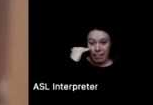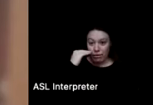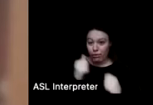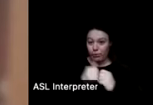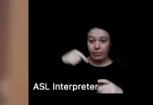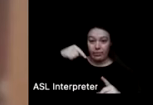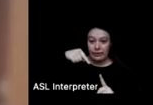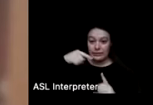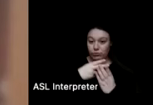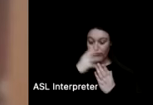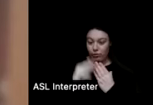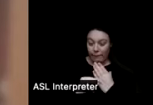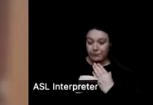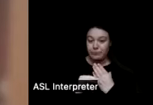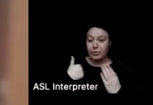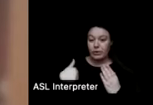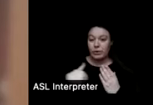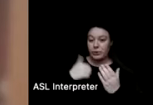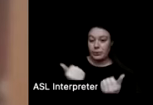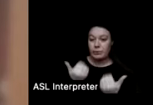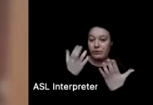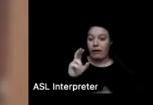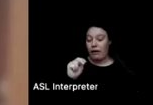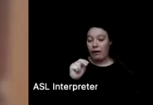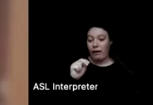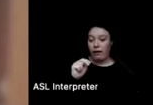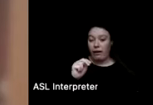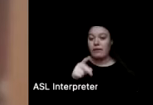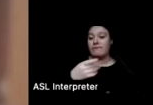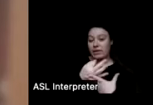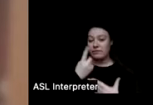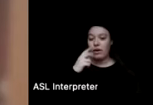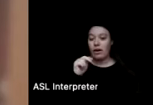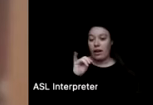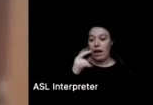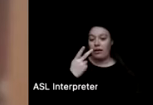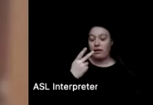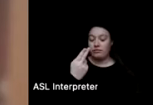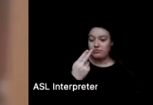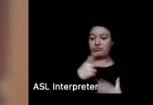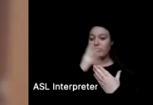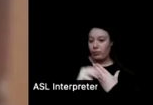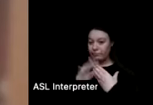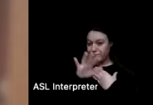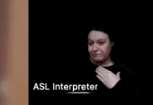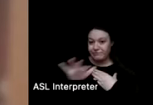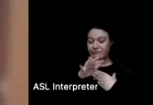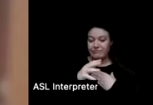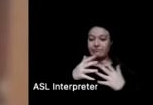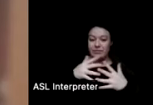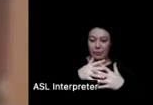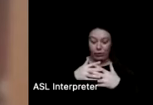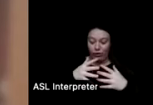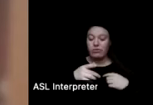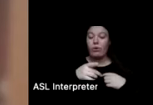the NIH R16 program across the country. Today's session is part of an ongoing series. So if you